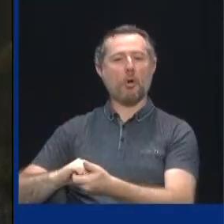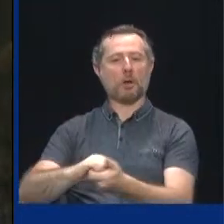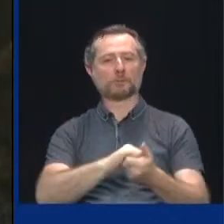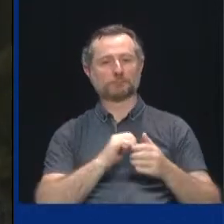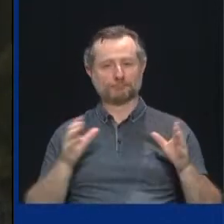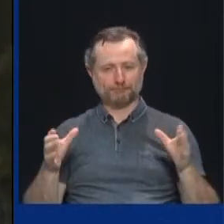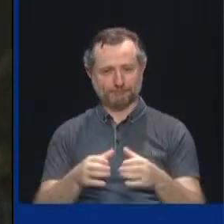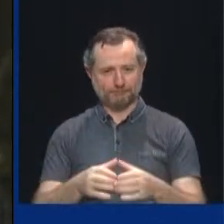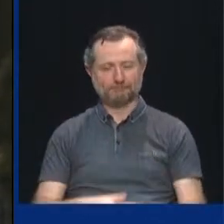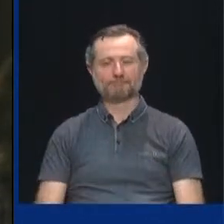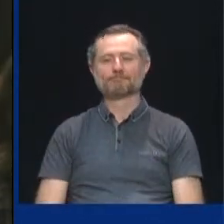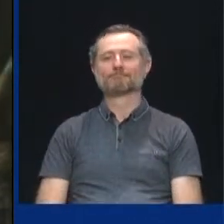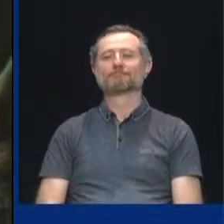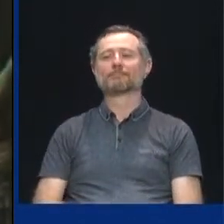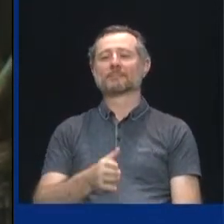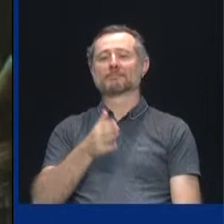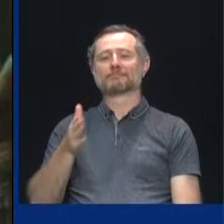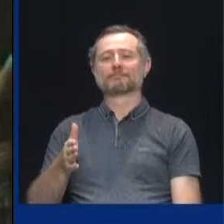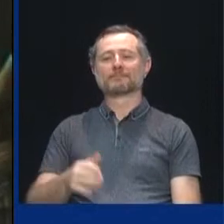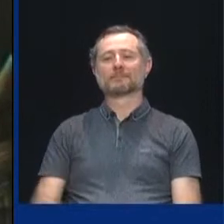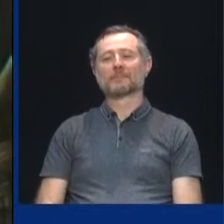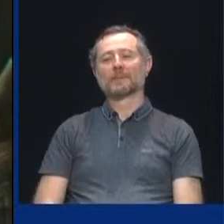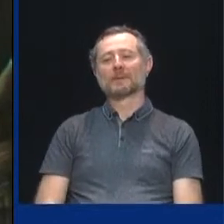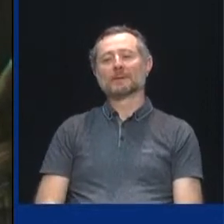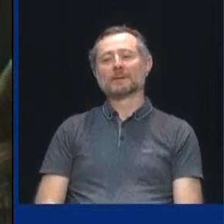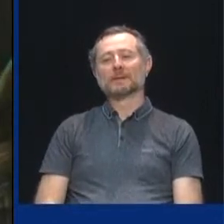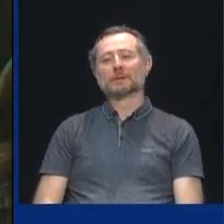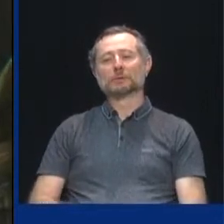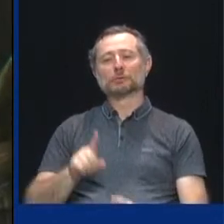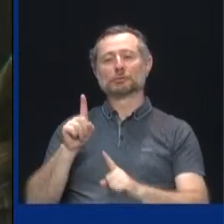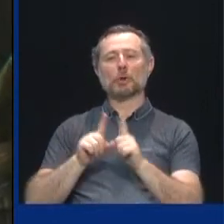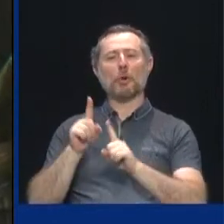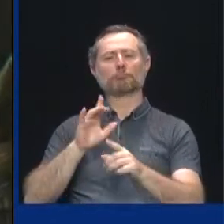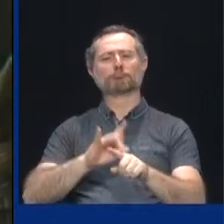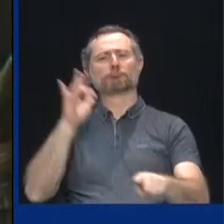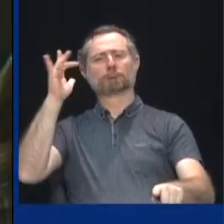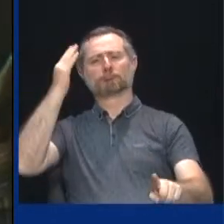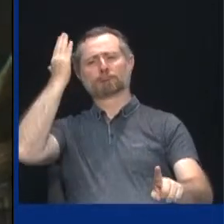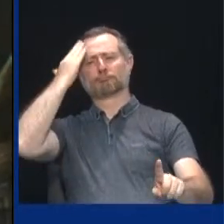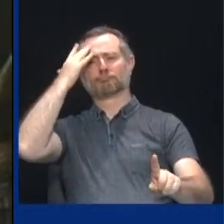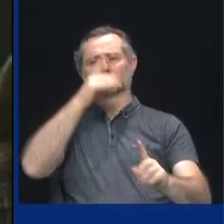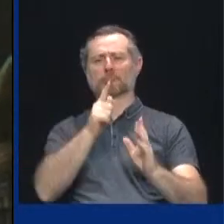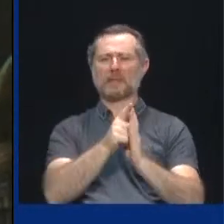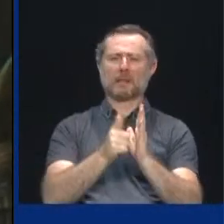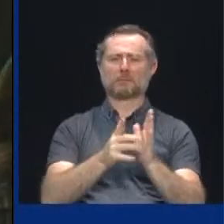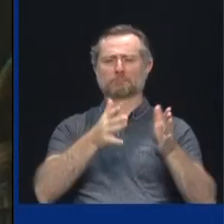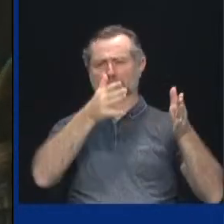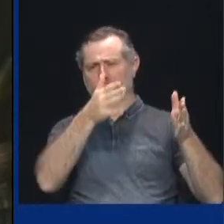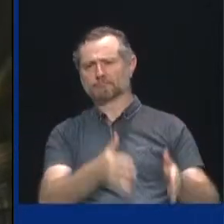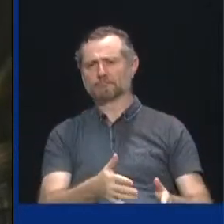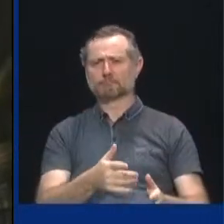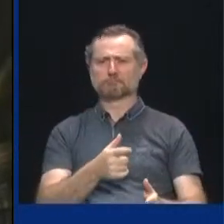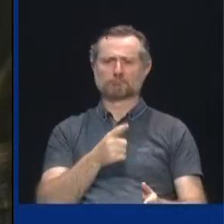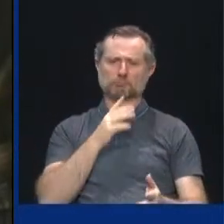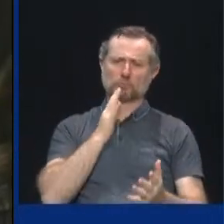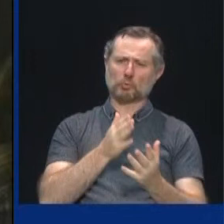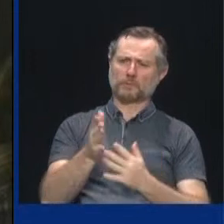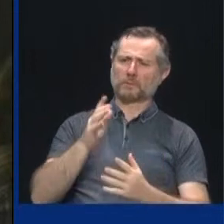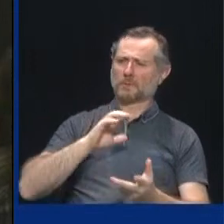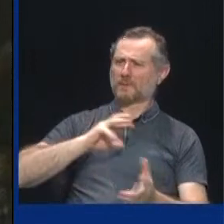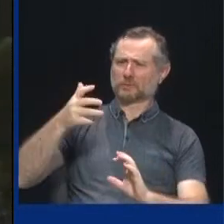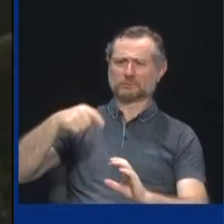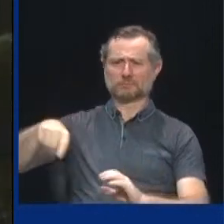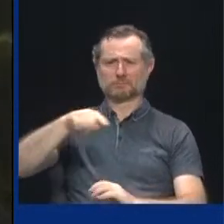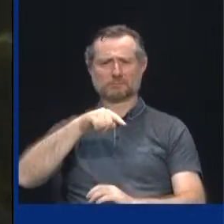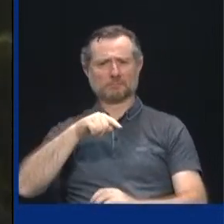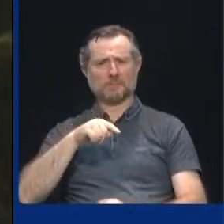To my right, star legal counsel through all of the COVID chaos, Beth Garvey. Thank you, Beth.